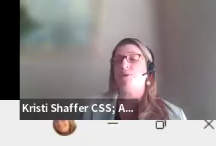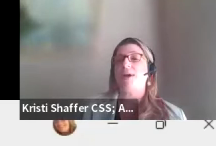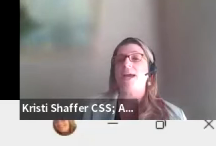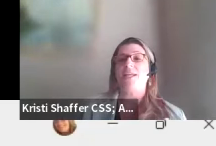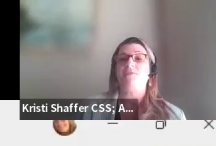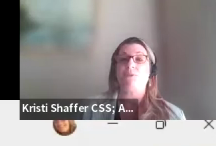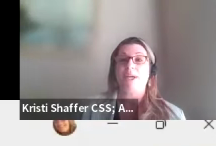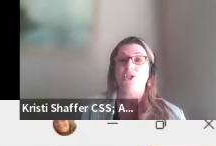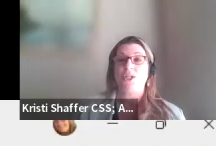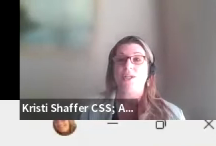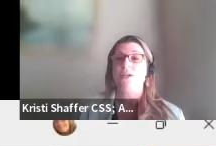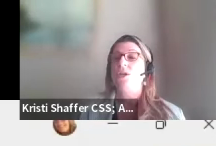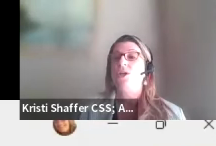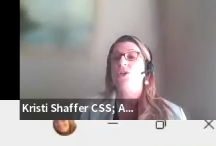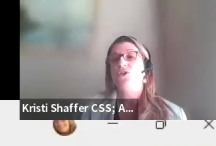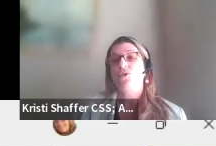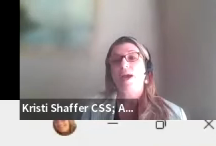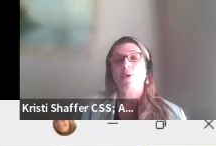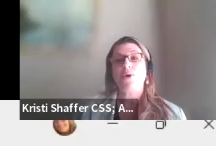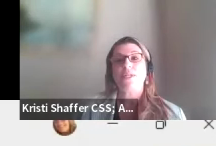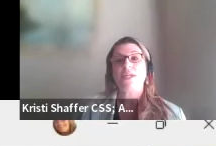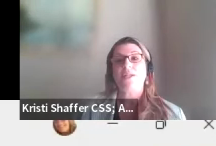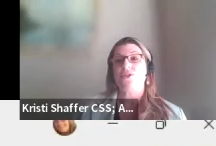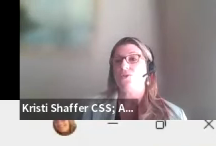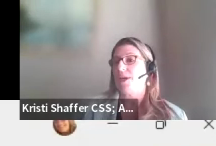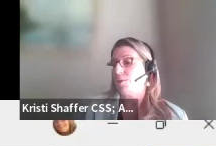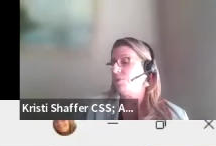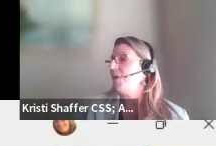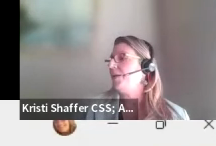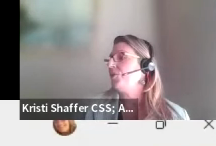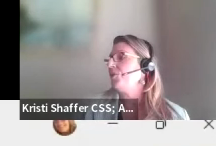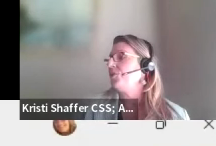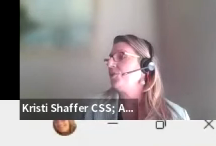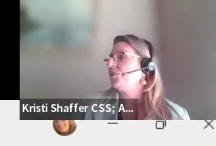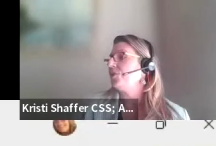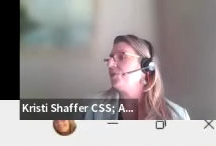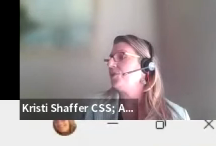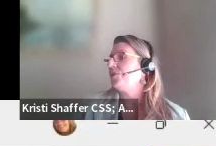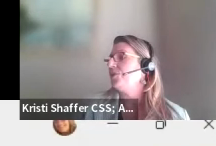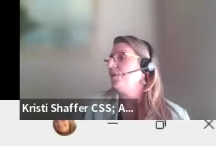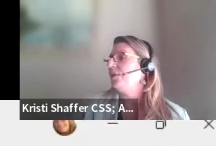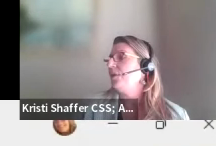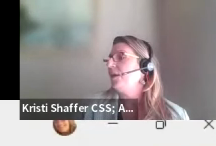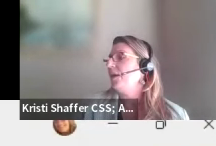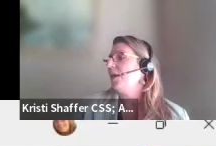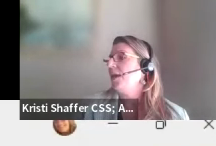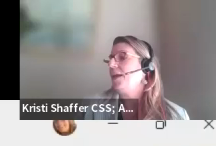it'll provide information to that person and to care providers.